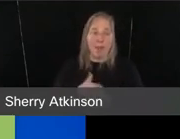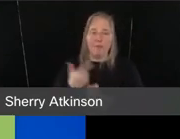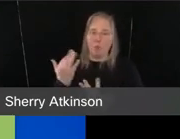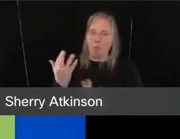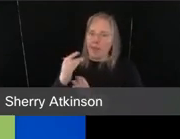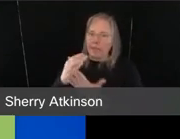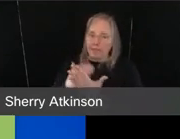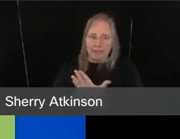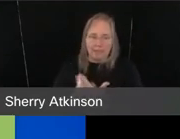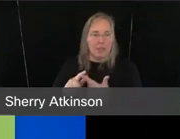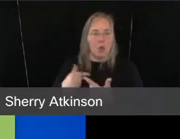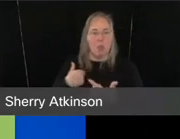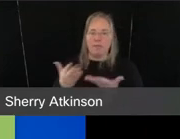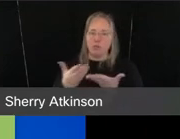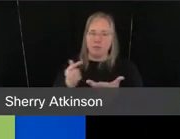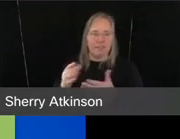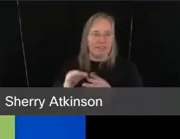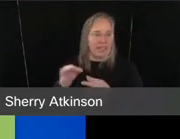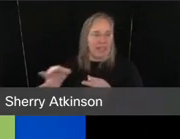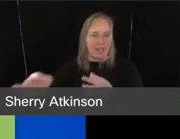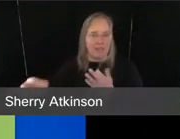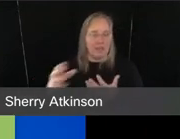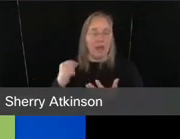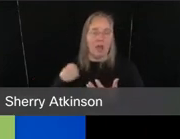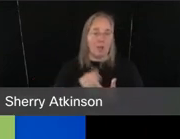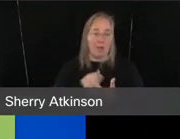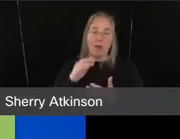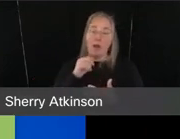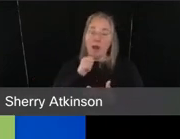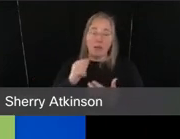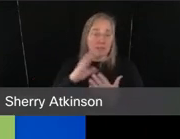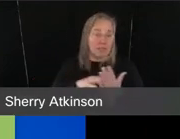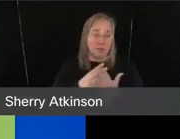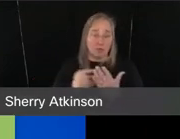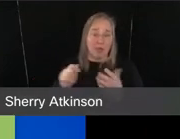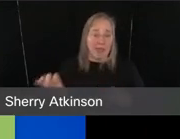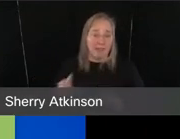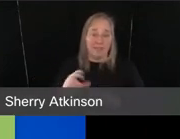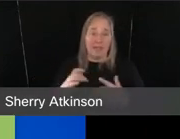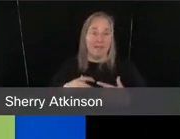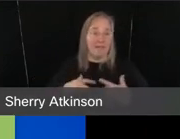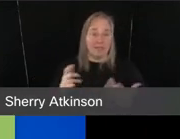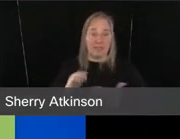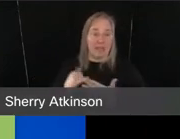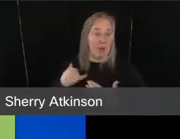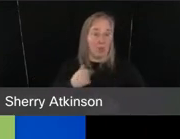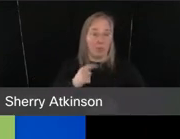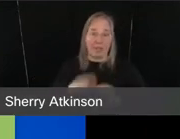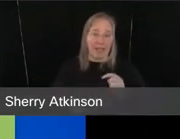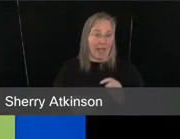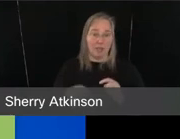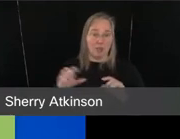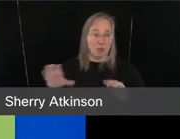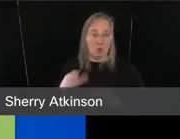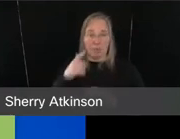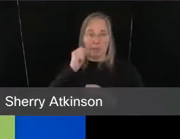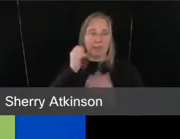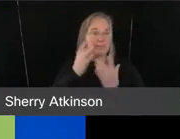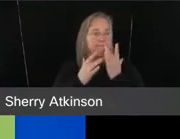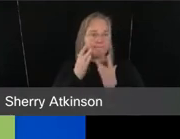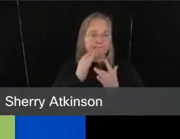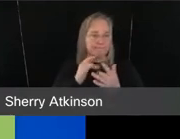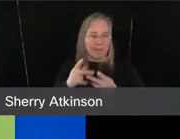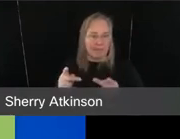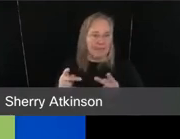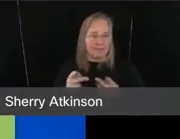have service delays, and then we also have some unscheduled activities and events that we cannot schedule because of the lack of space. The